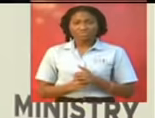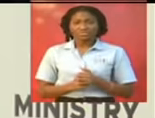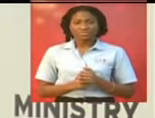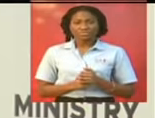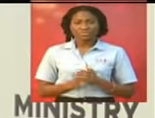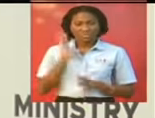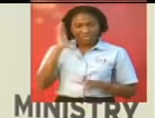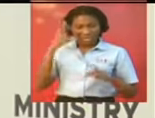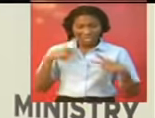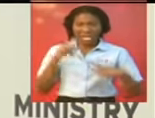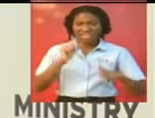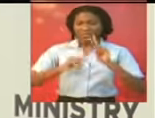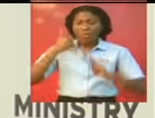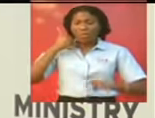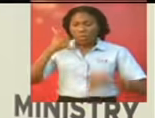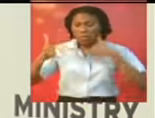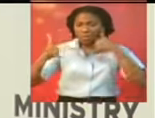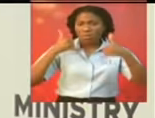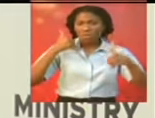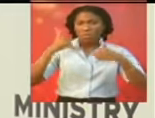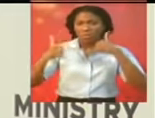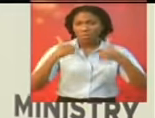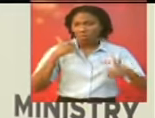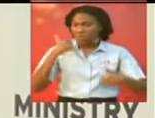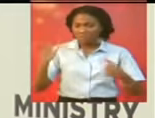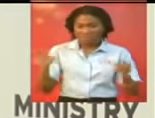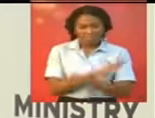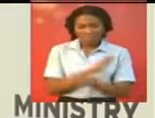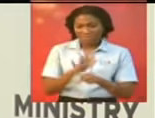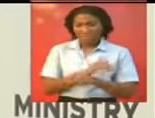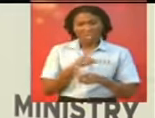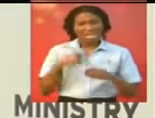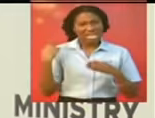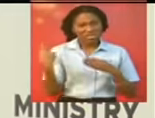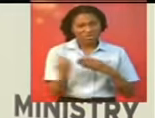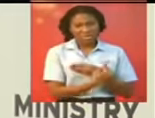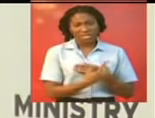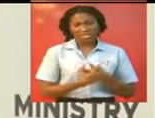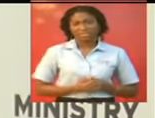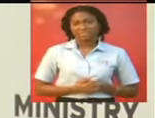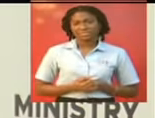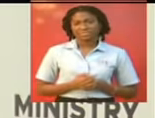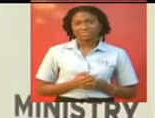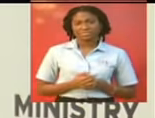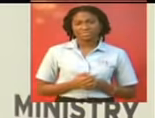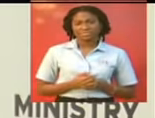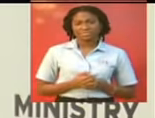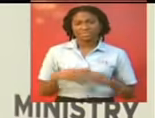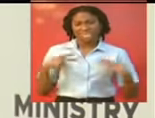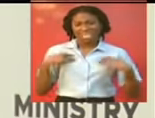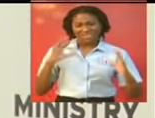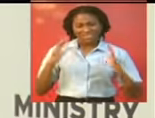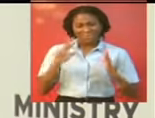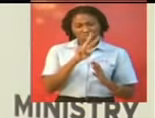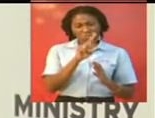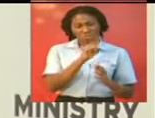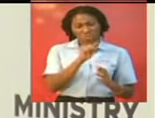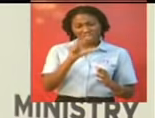those calls completed within the next week. So far, though, I should mention, we would have had between 2,000 and